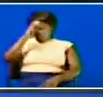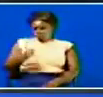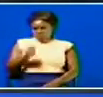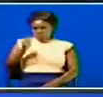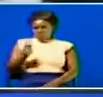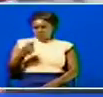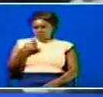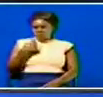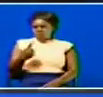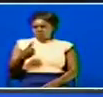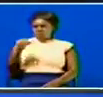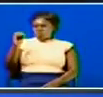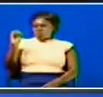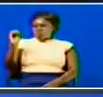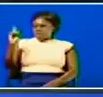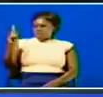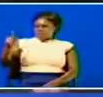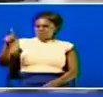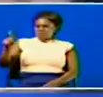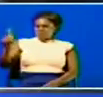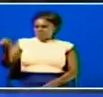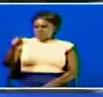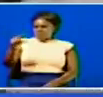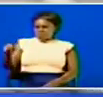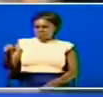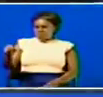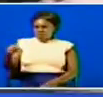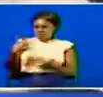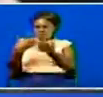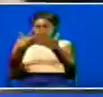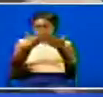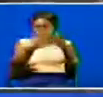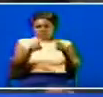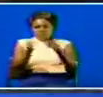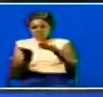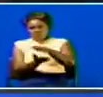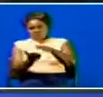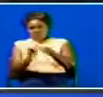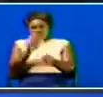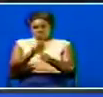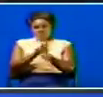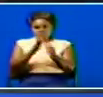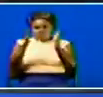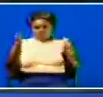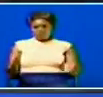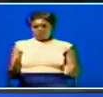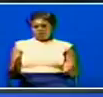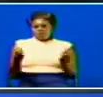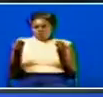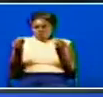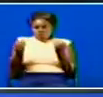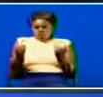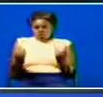Lissette stated the ODPP is simply guilty of treating inmates as files laid out on a table. After tackling the issue